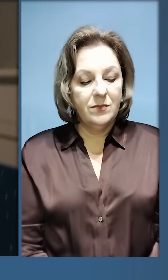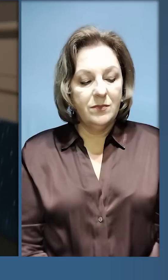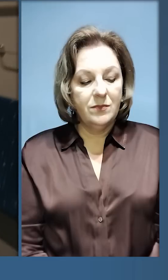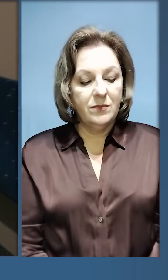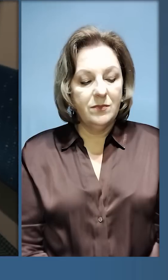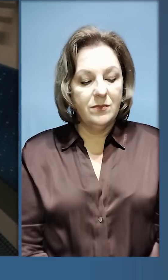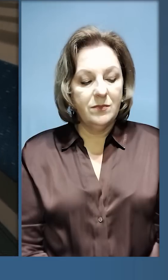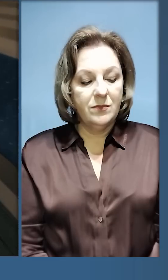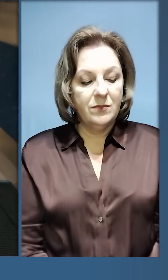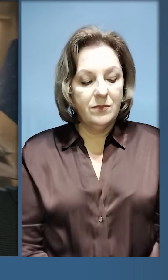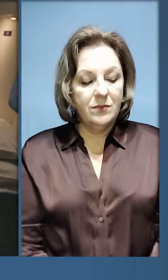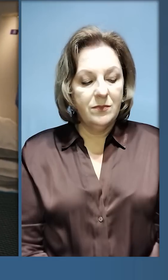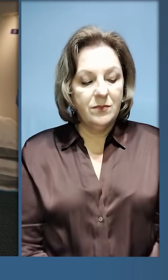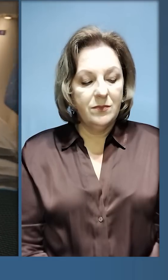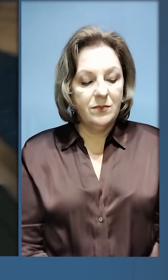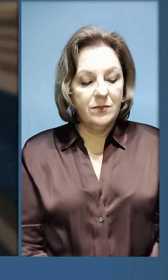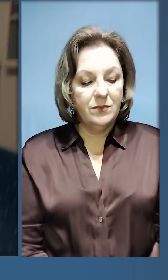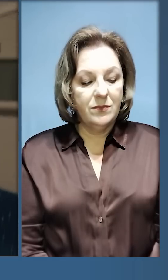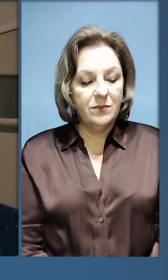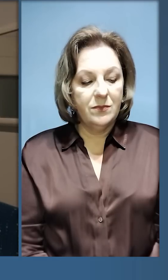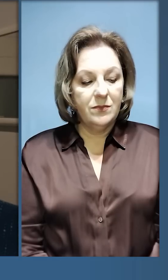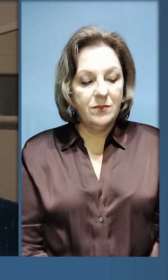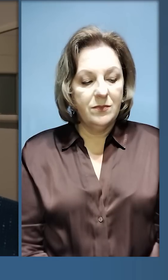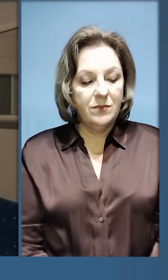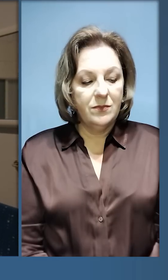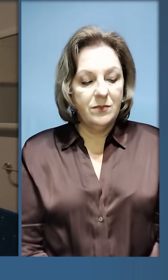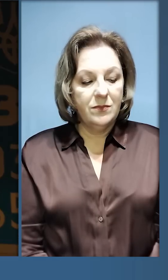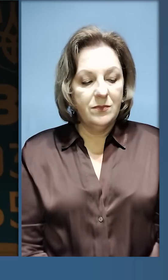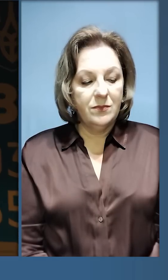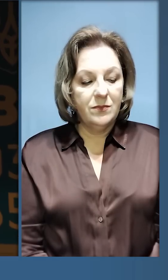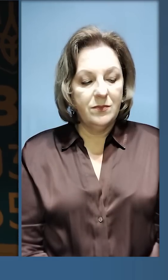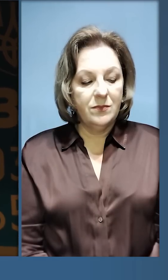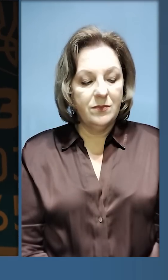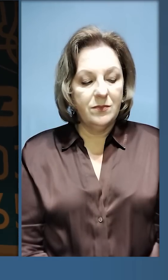This is it. This is all I need. This is all anybody needs, frankly.